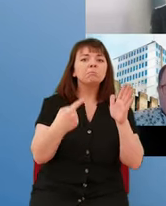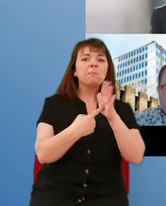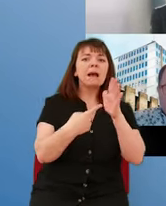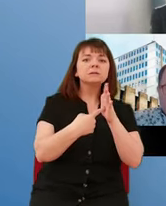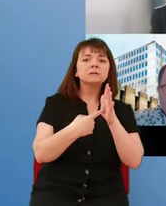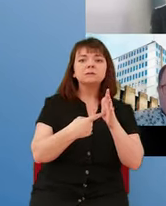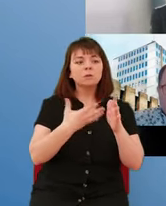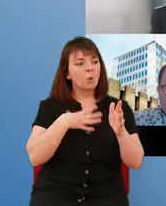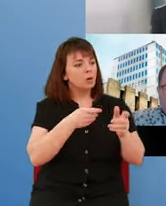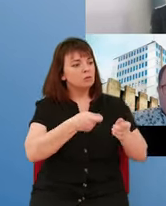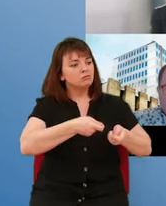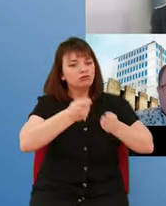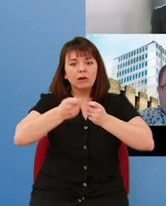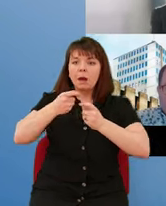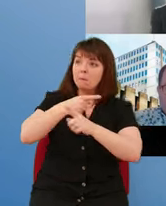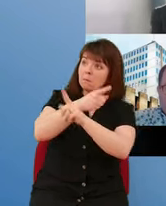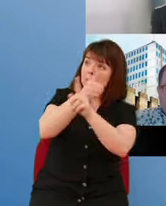it.